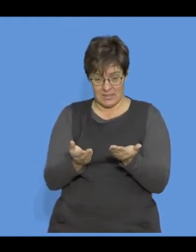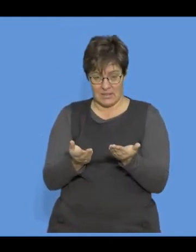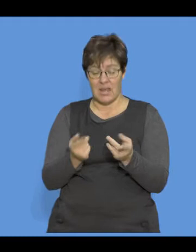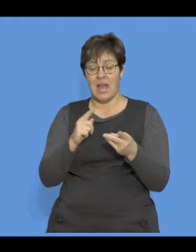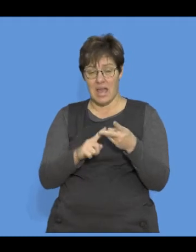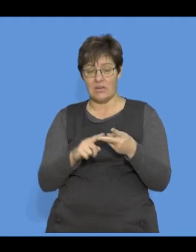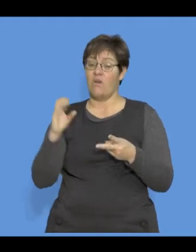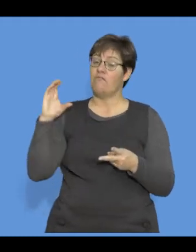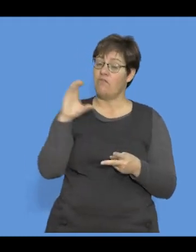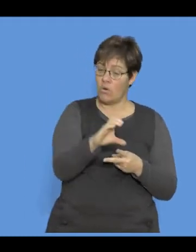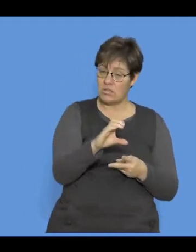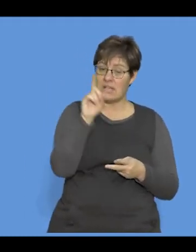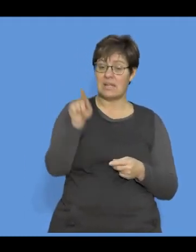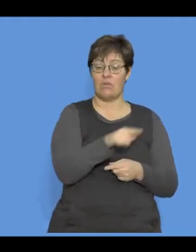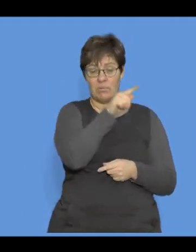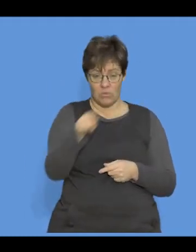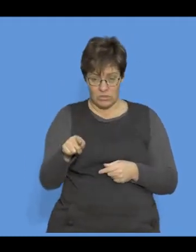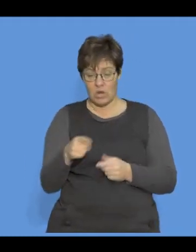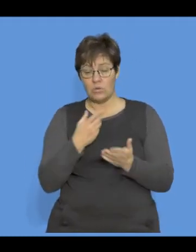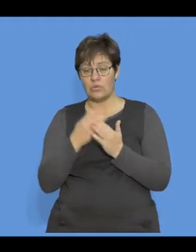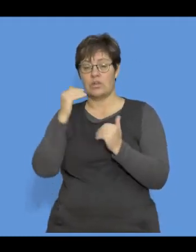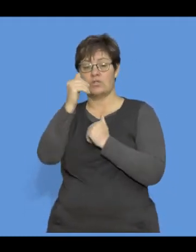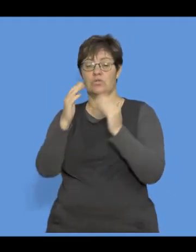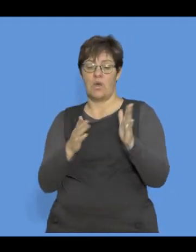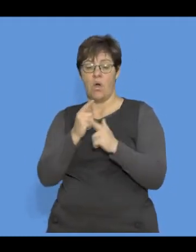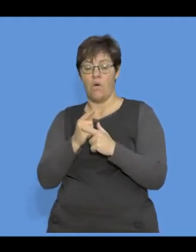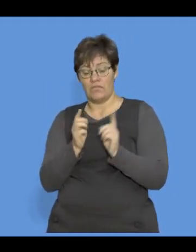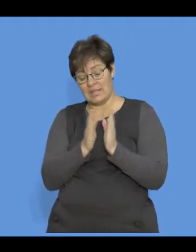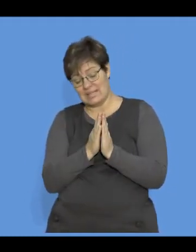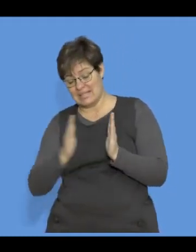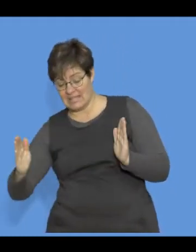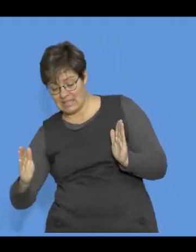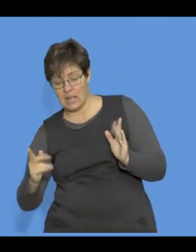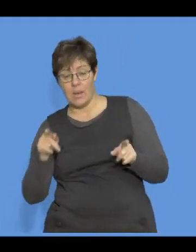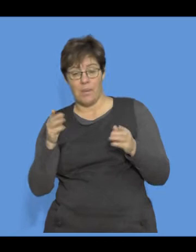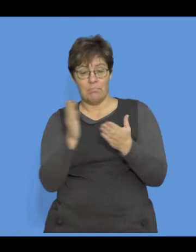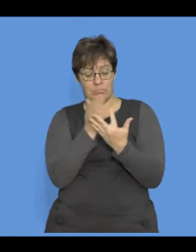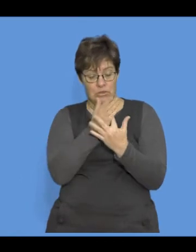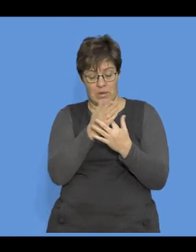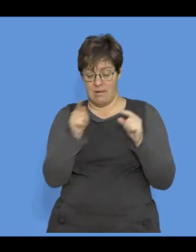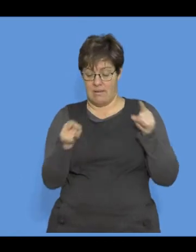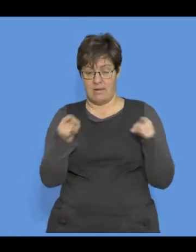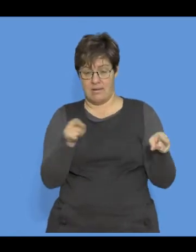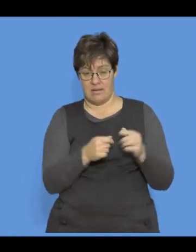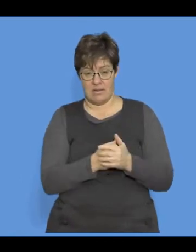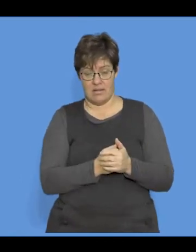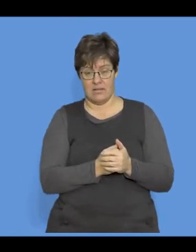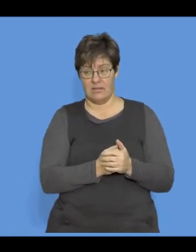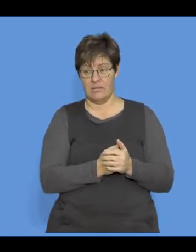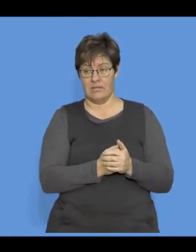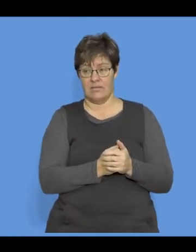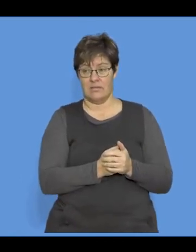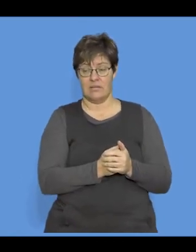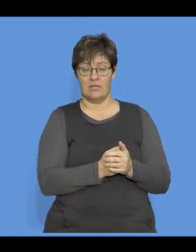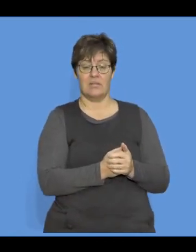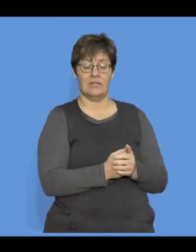is directly proportional to the square of the distance between the objects. And I can write D like that, or I can